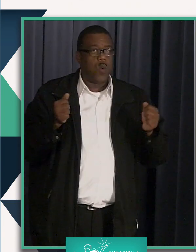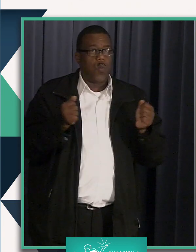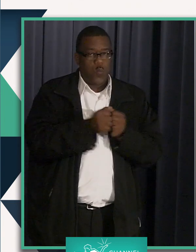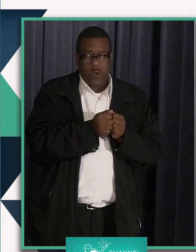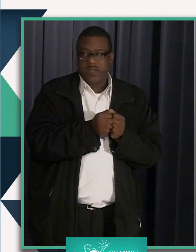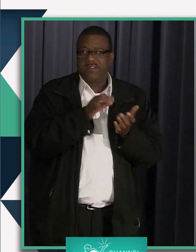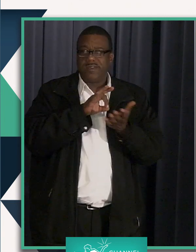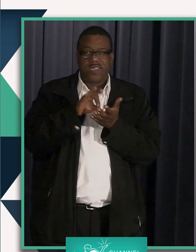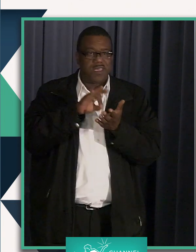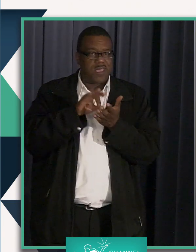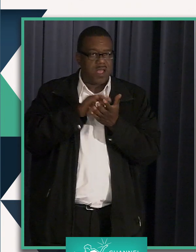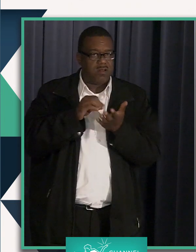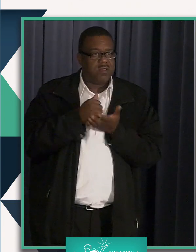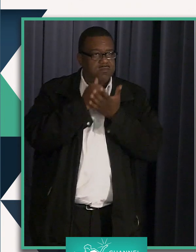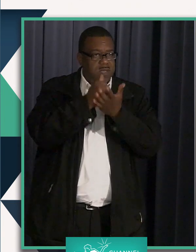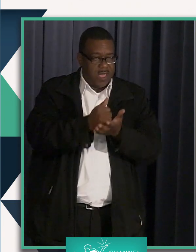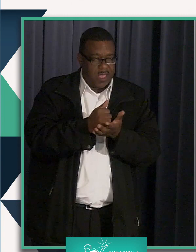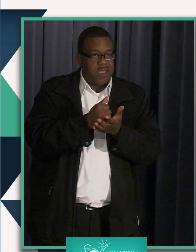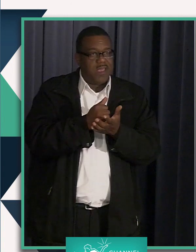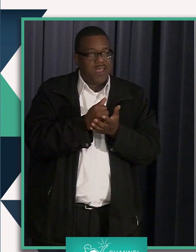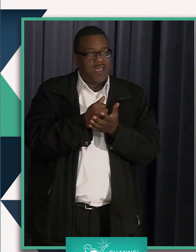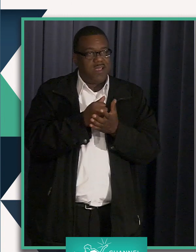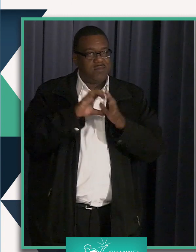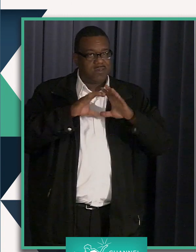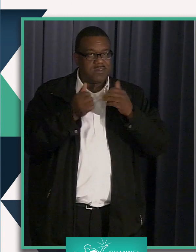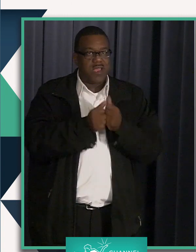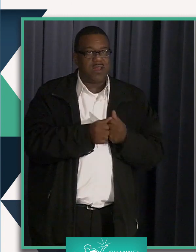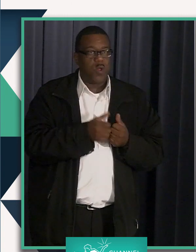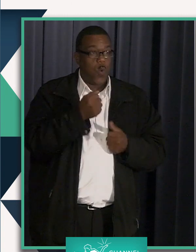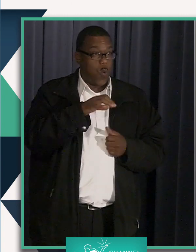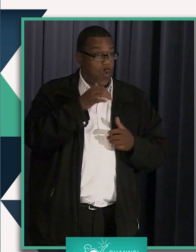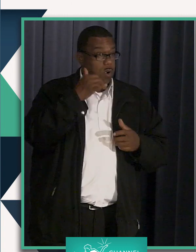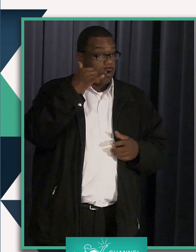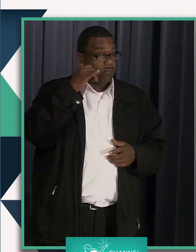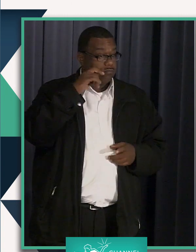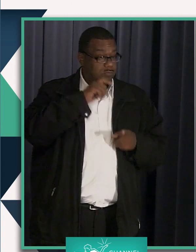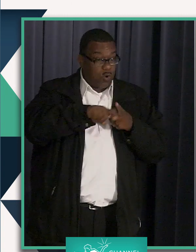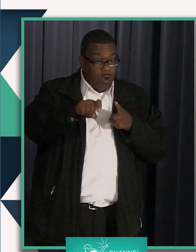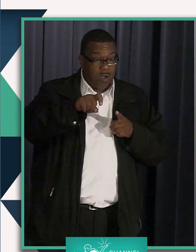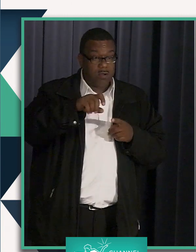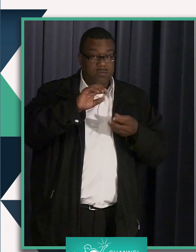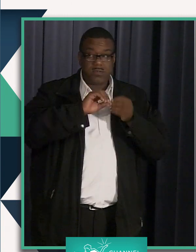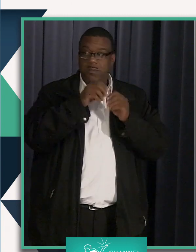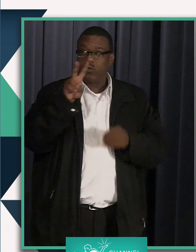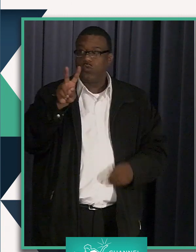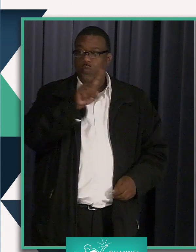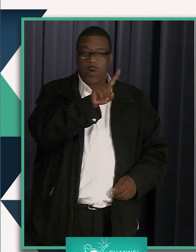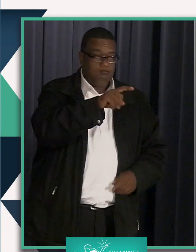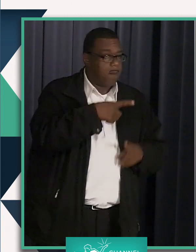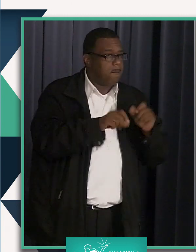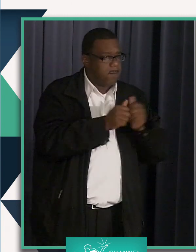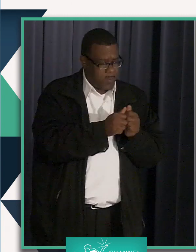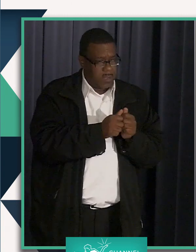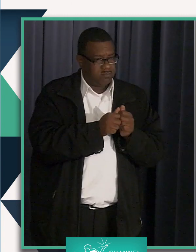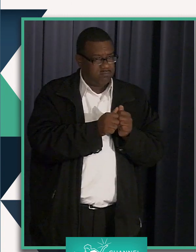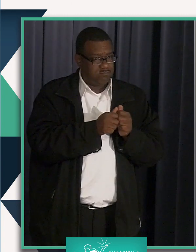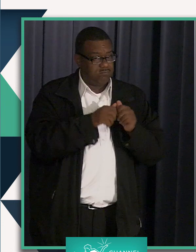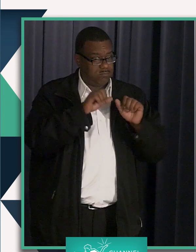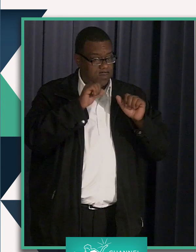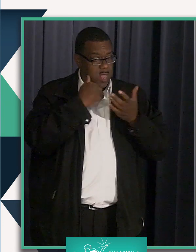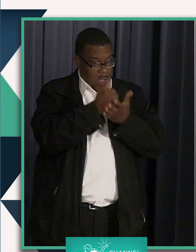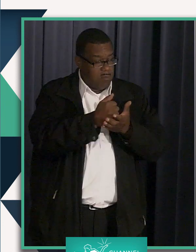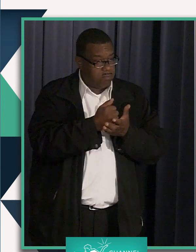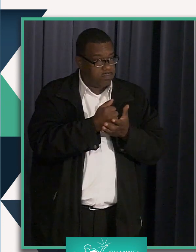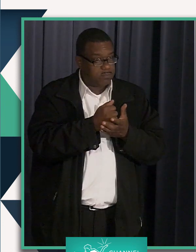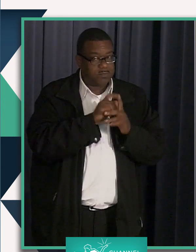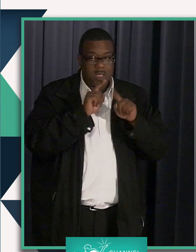to fax.org or dial 211. Because as you just said, this can be complicated, but the answer is yes, you can get it done.